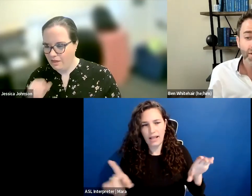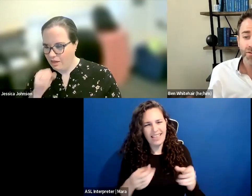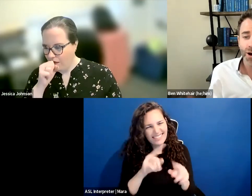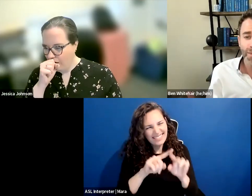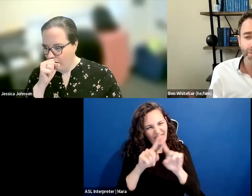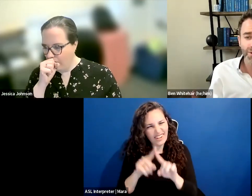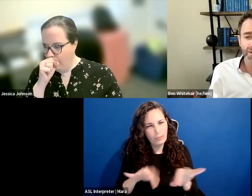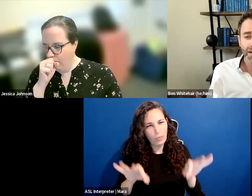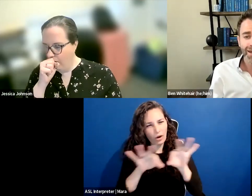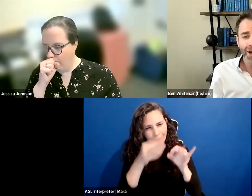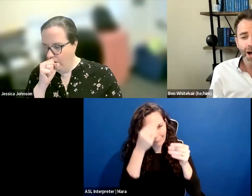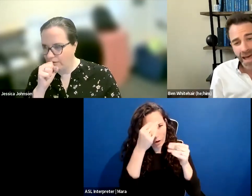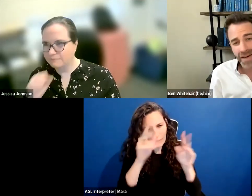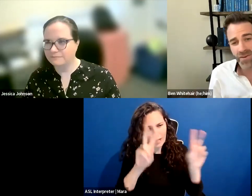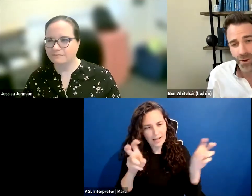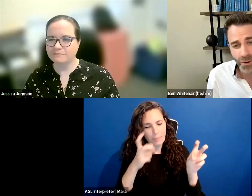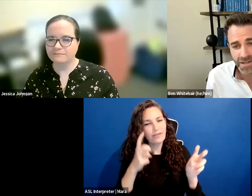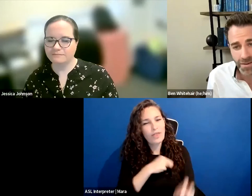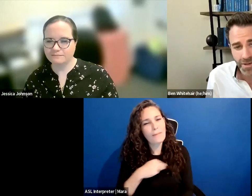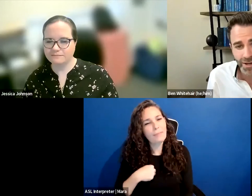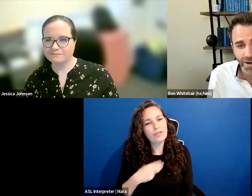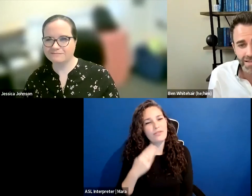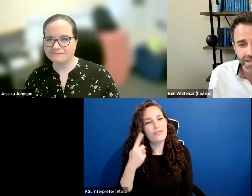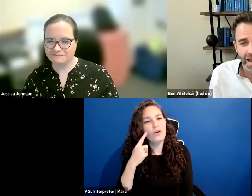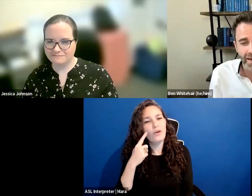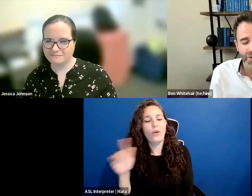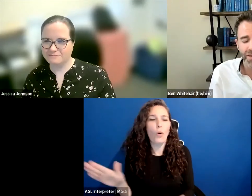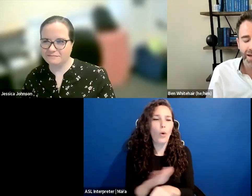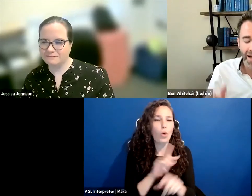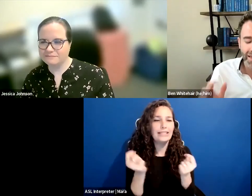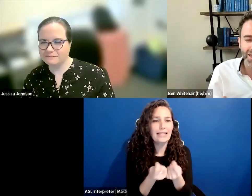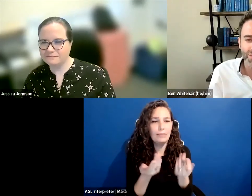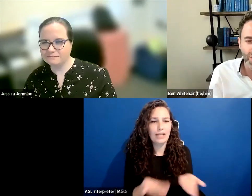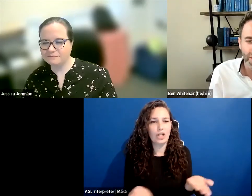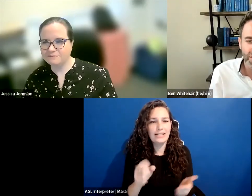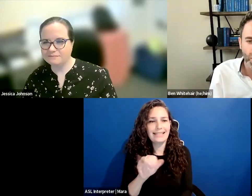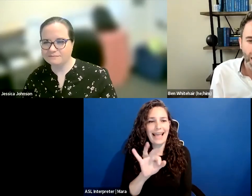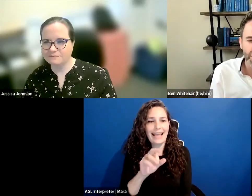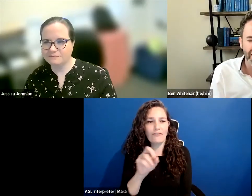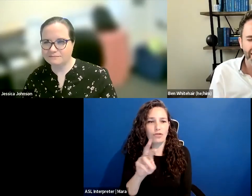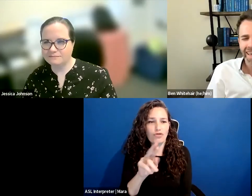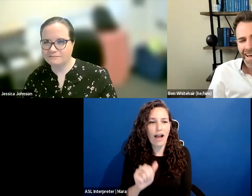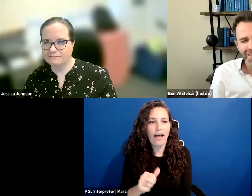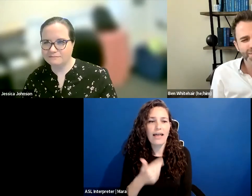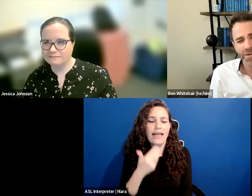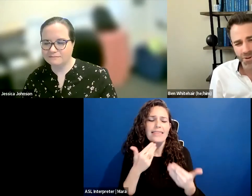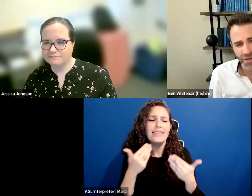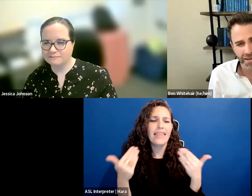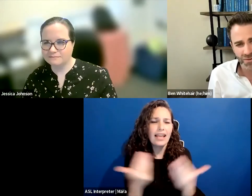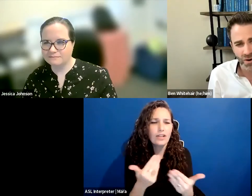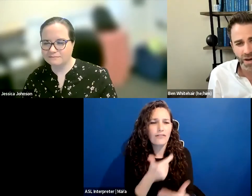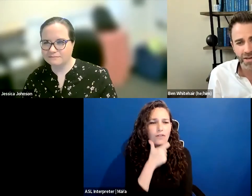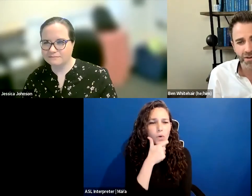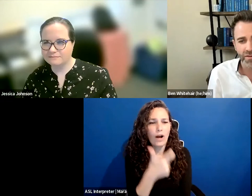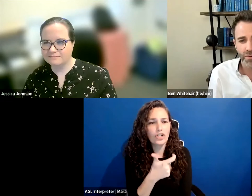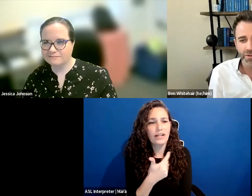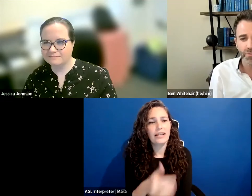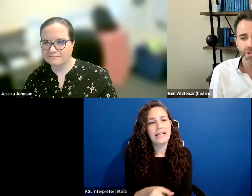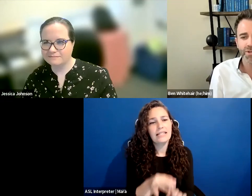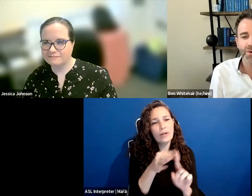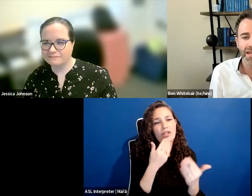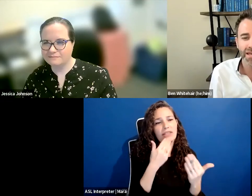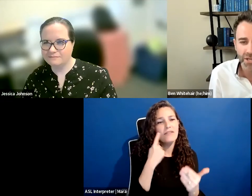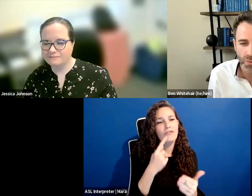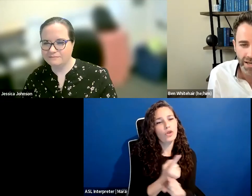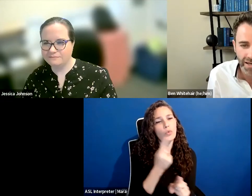topics for our members. On behalf of the whole team here at SAG-AFTRA, I thank you so much for watching, and a special thanks to our regular viewers